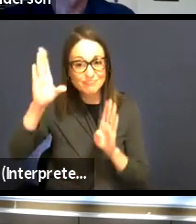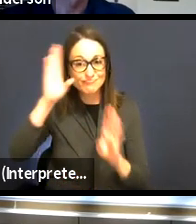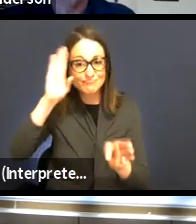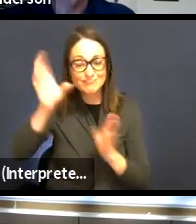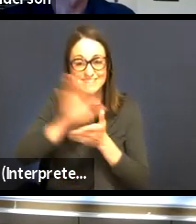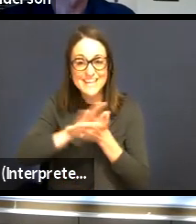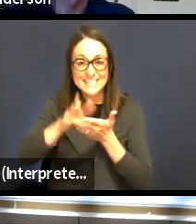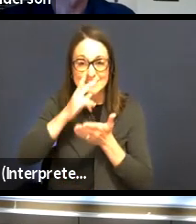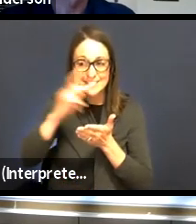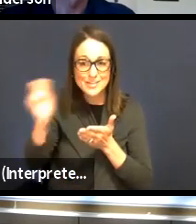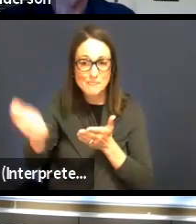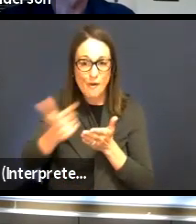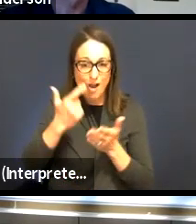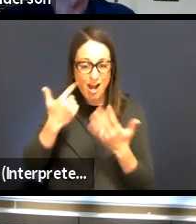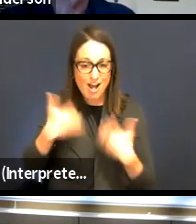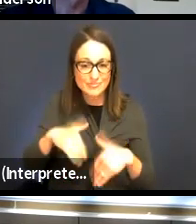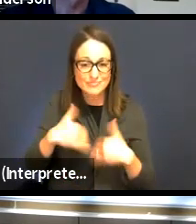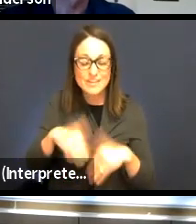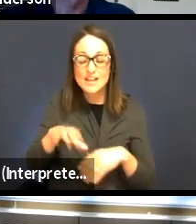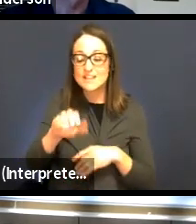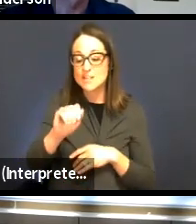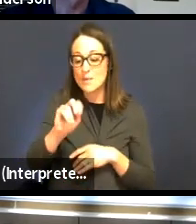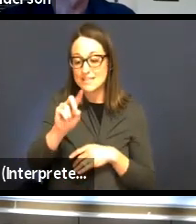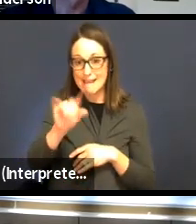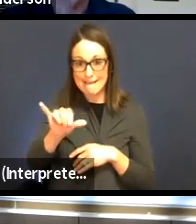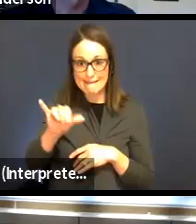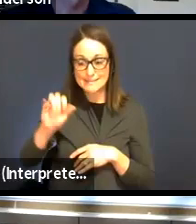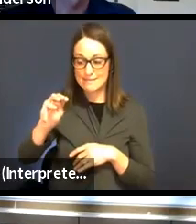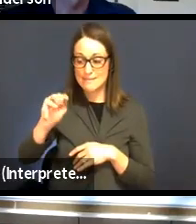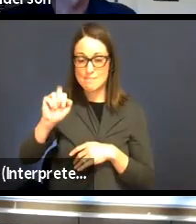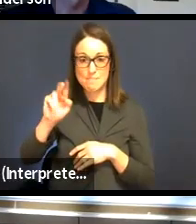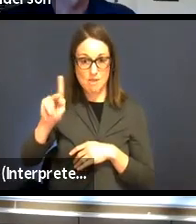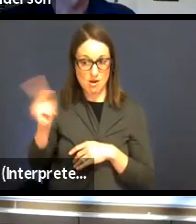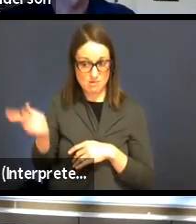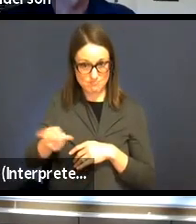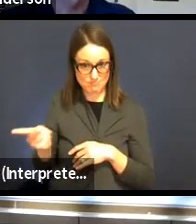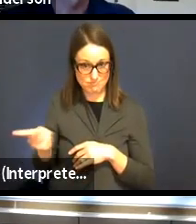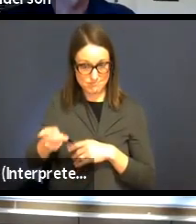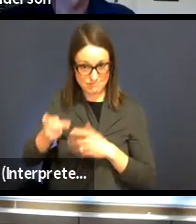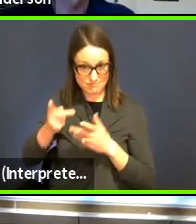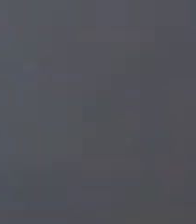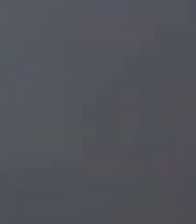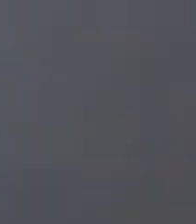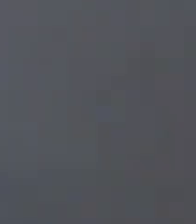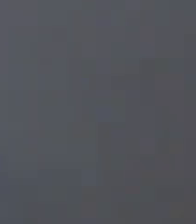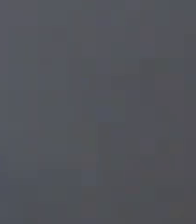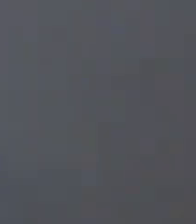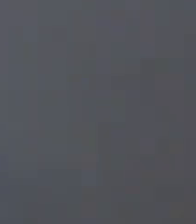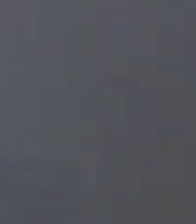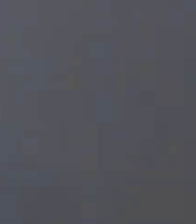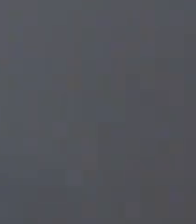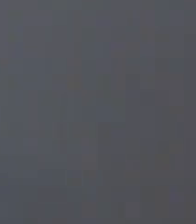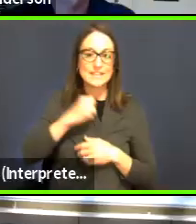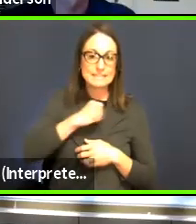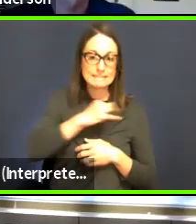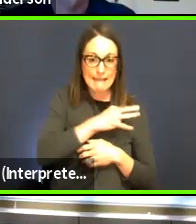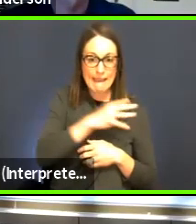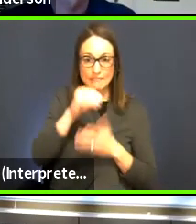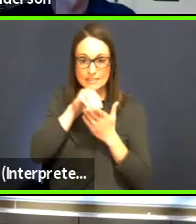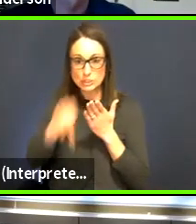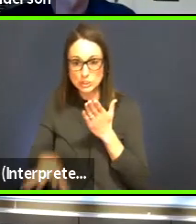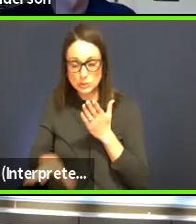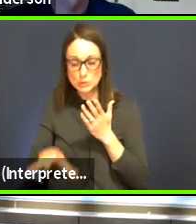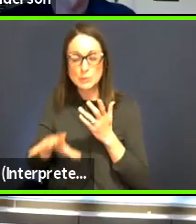you all. As Andy and Mark indicated, in the spring, the quick pivot and the staff in student affairs